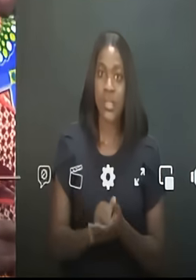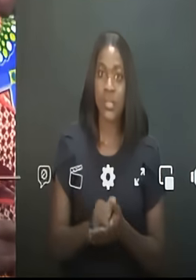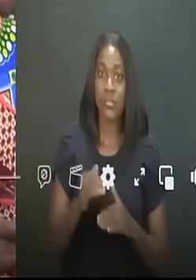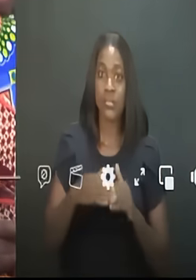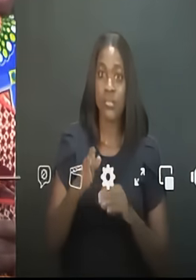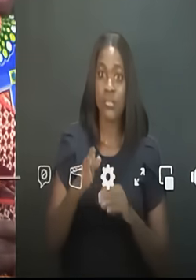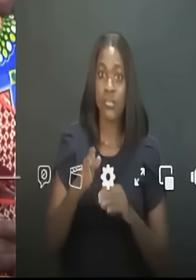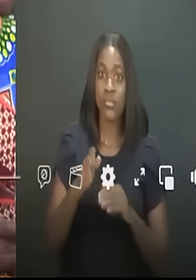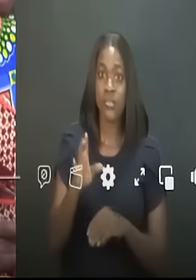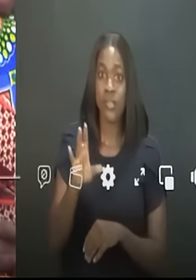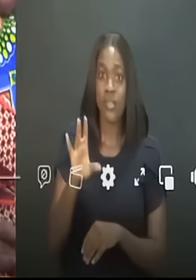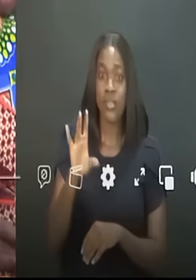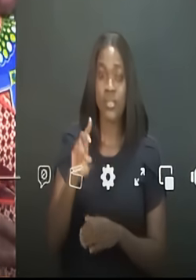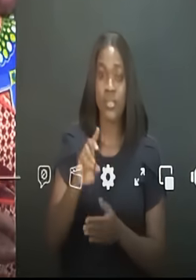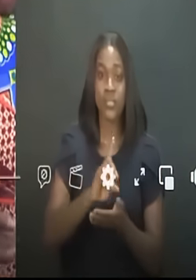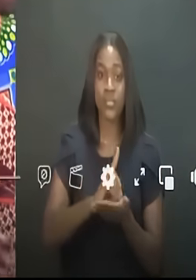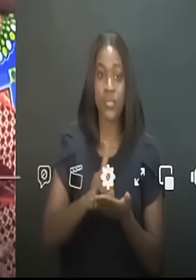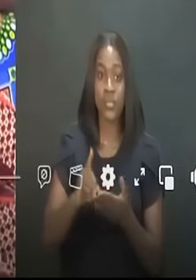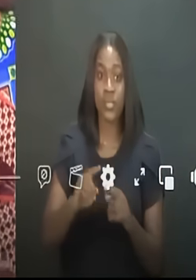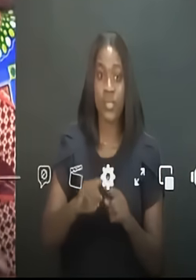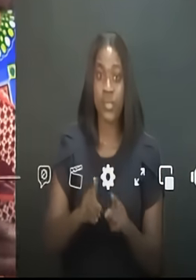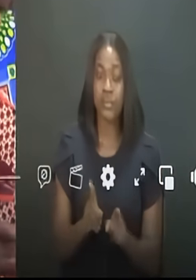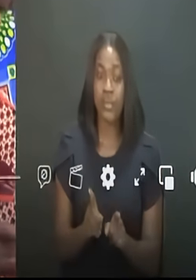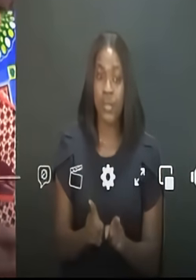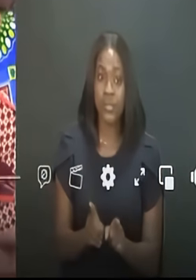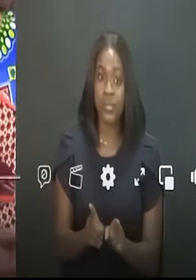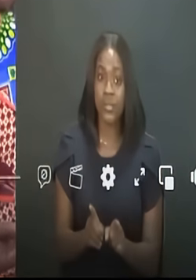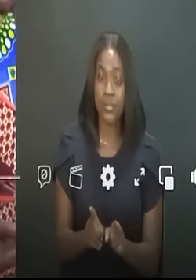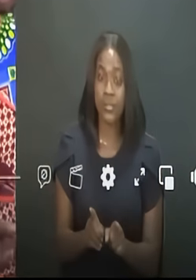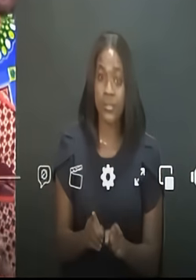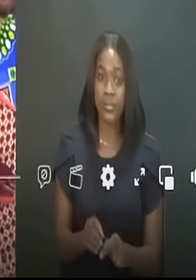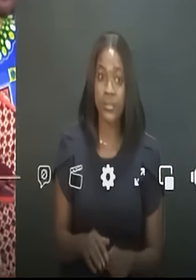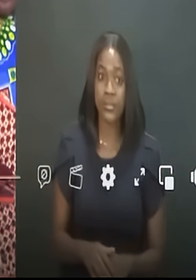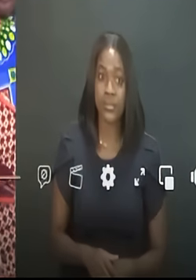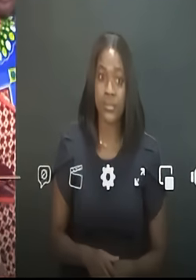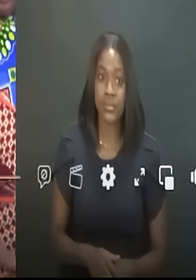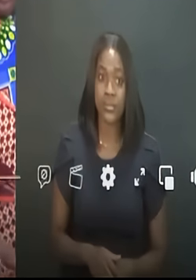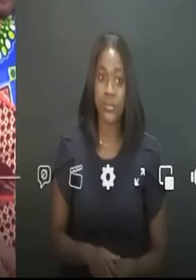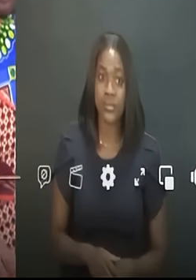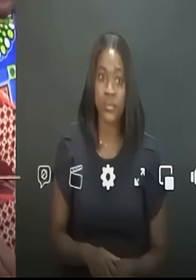We couldn't take the motion on the mass dismissal.